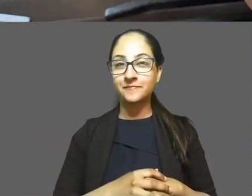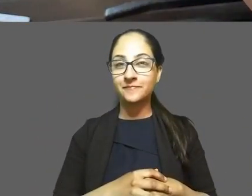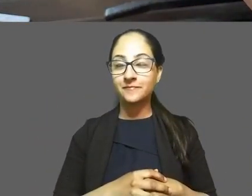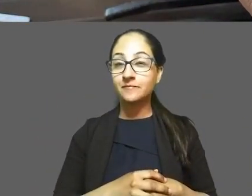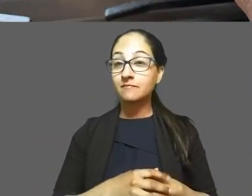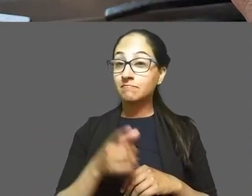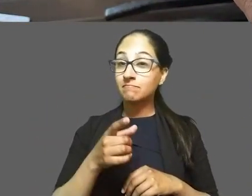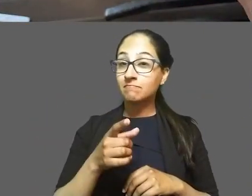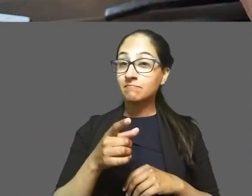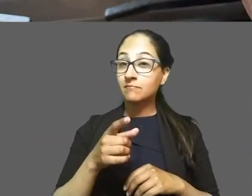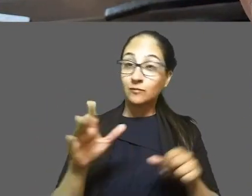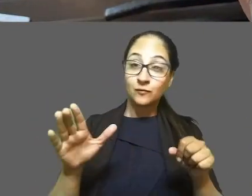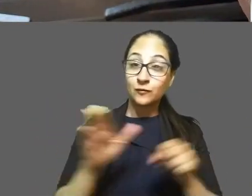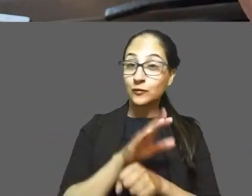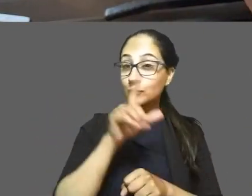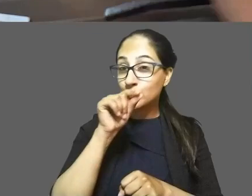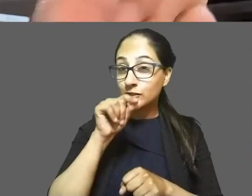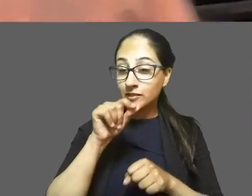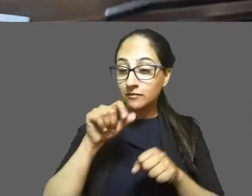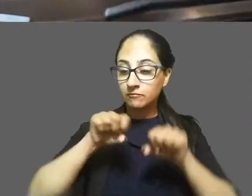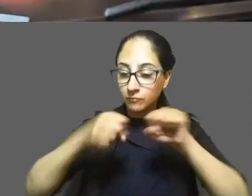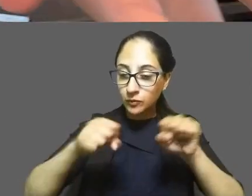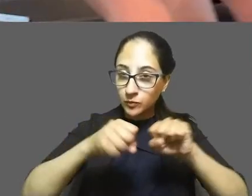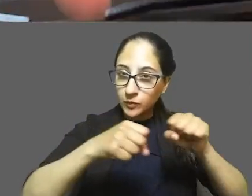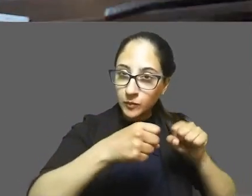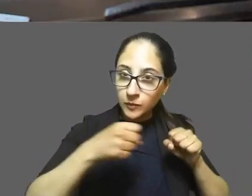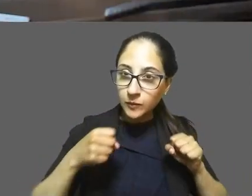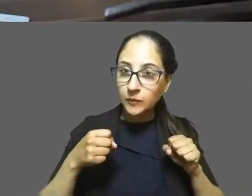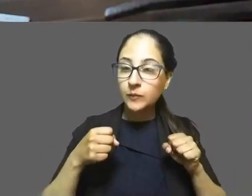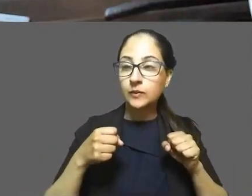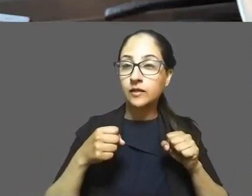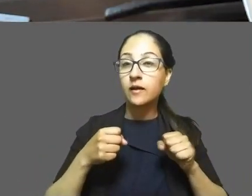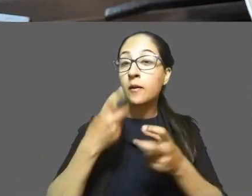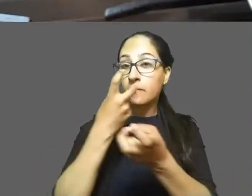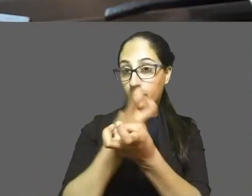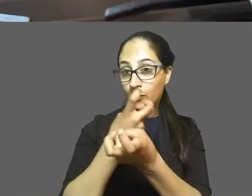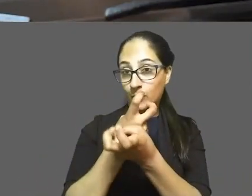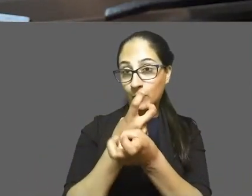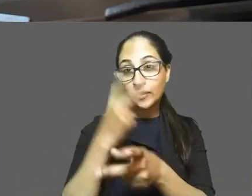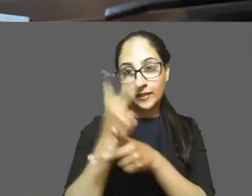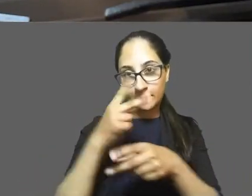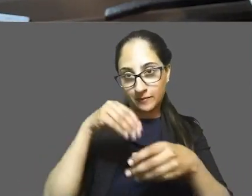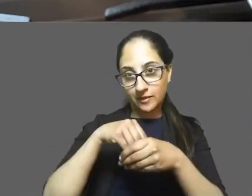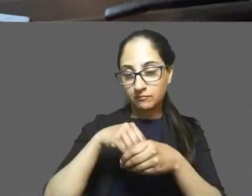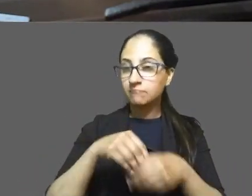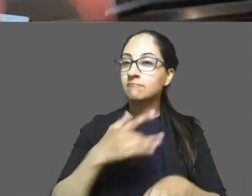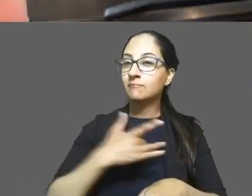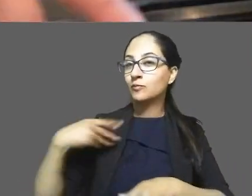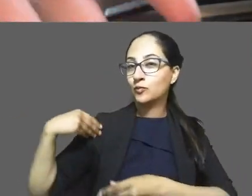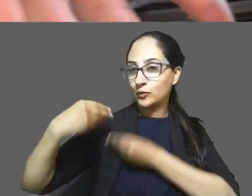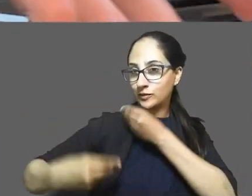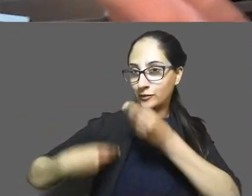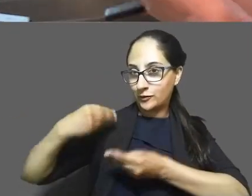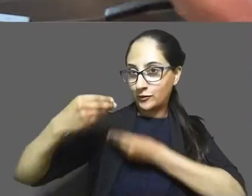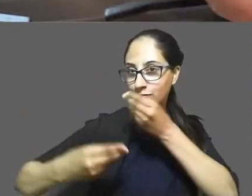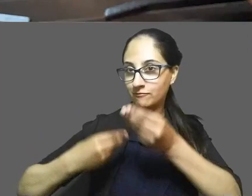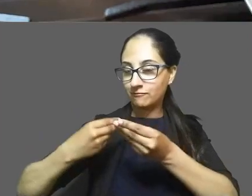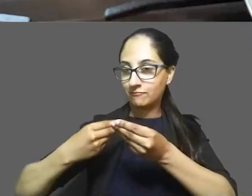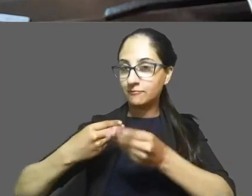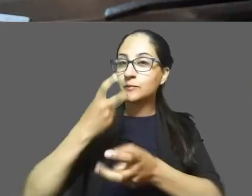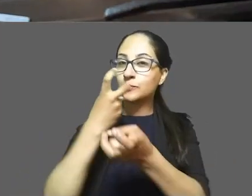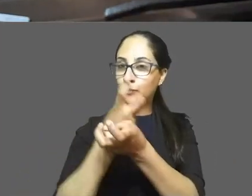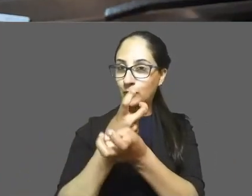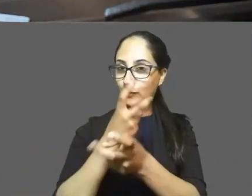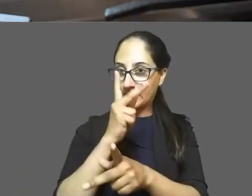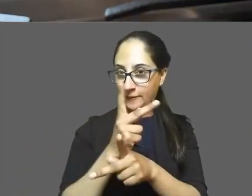we have the chicken. So I've just gotten the whole chicken, I've broken it down. Bone-in chicken is the